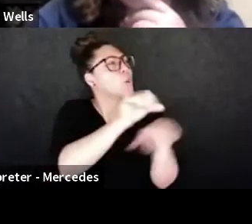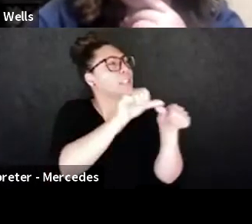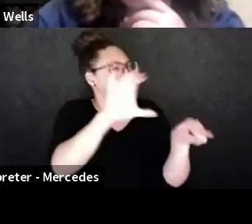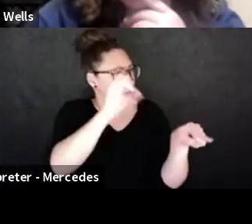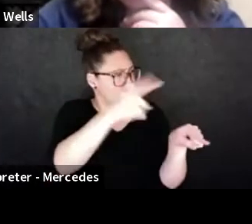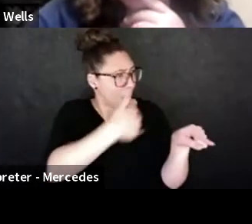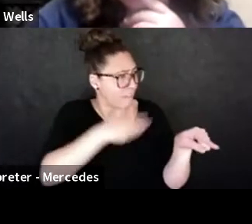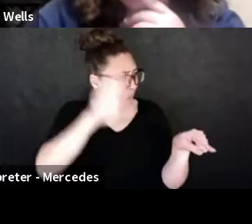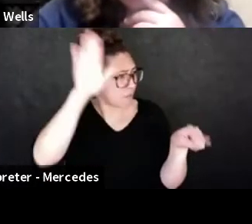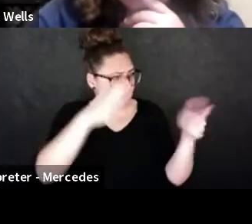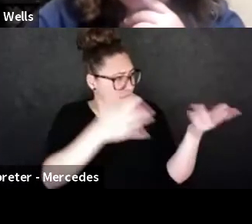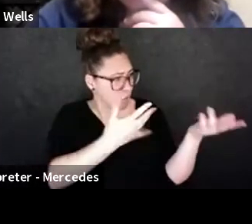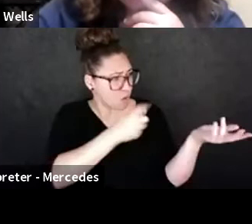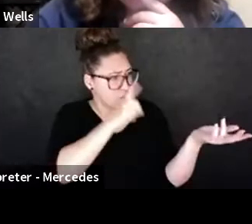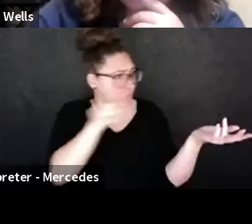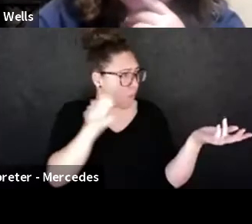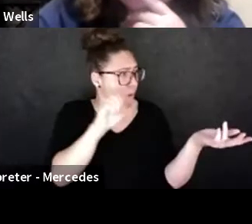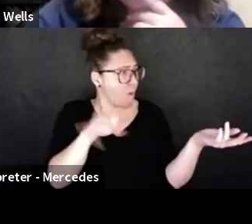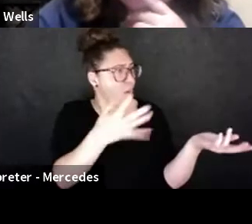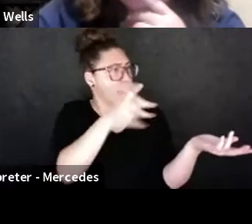you want to unmute and ask a question?